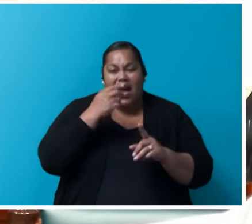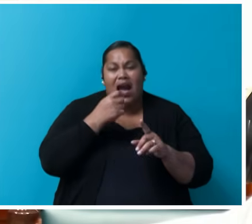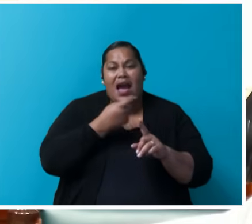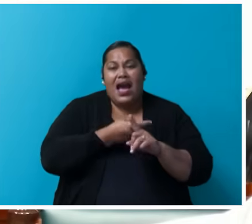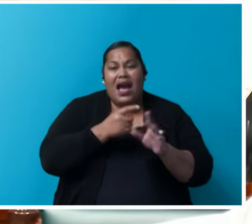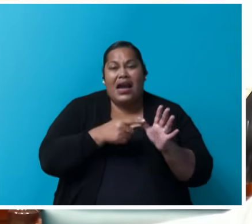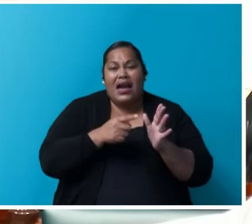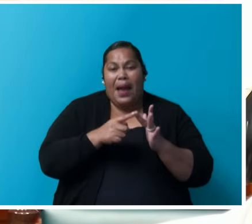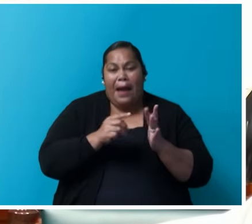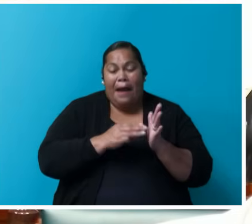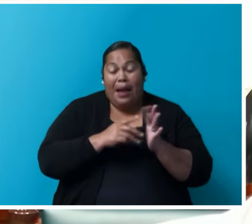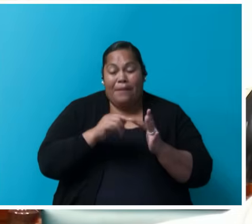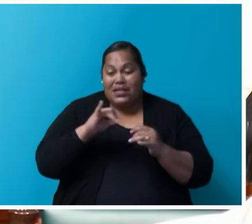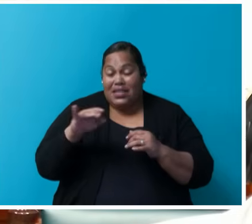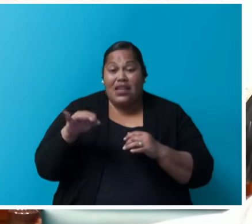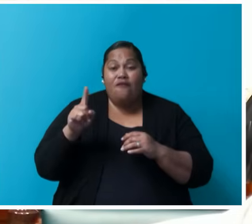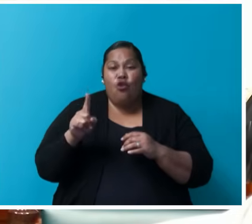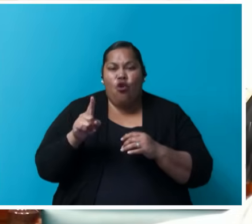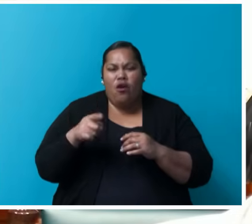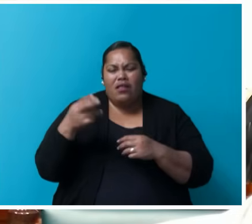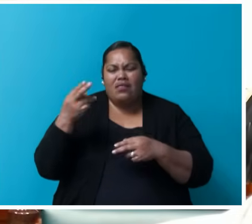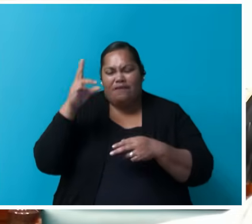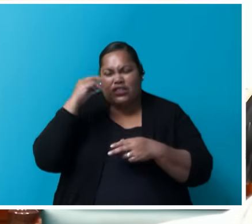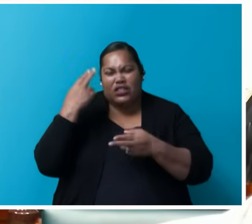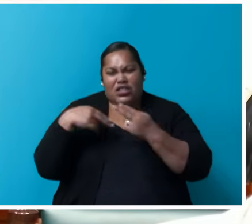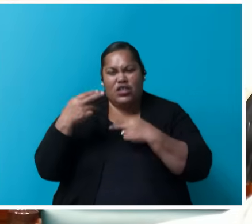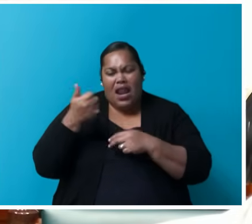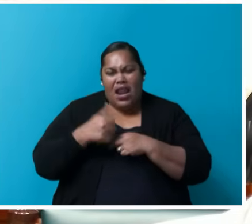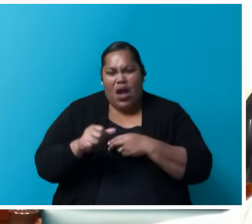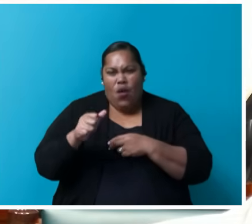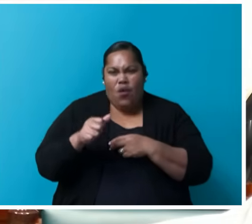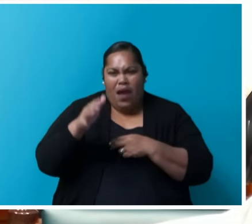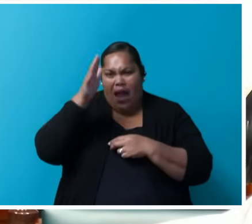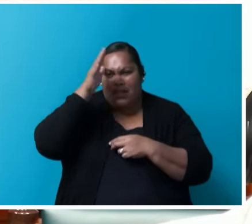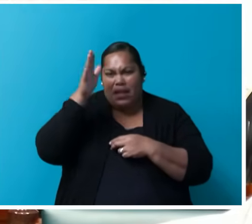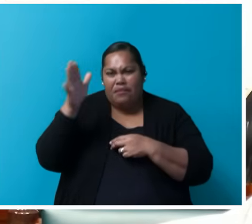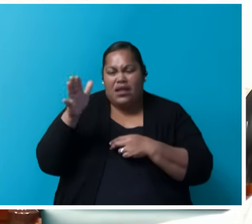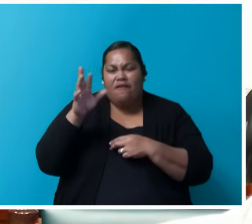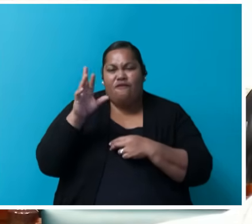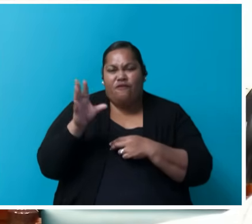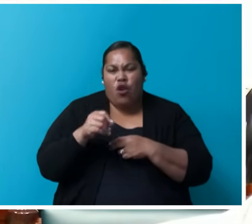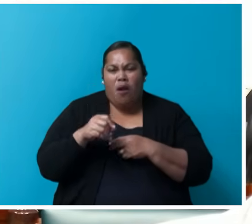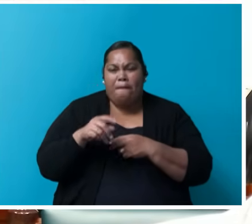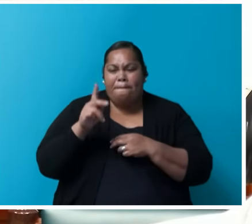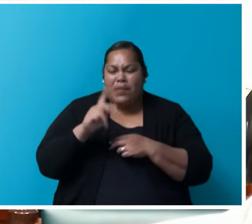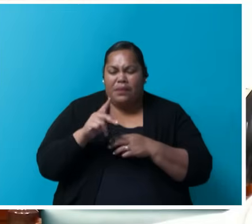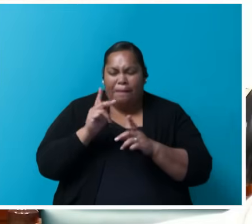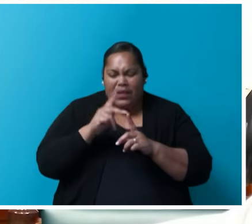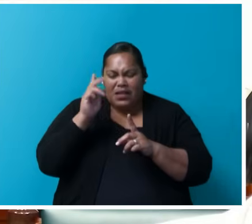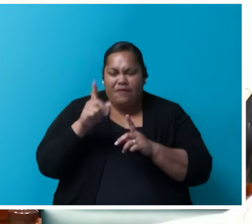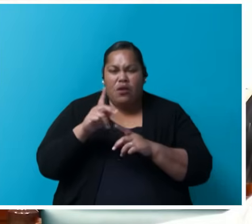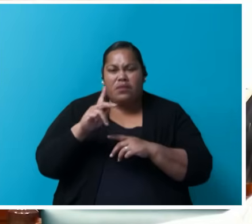history. It allows academics, particularly from the Pacific region, to visit and